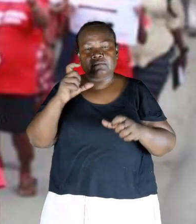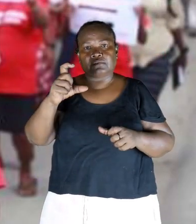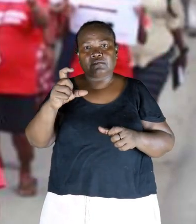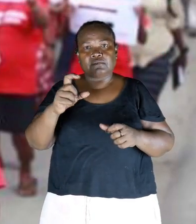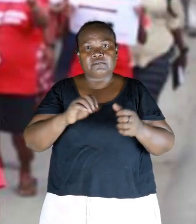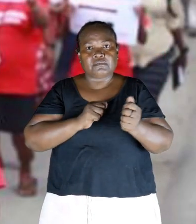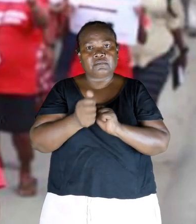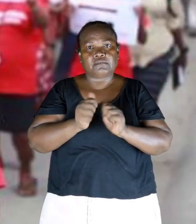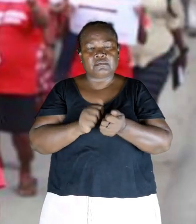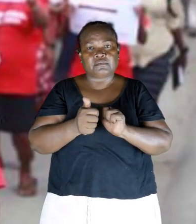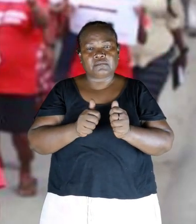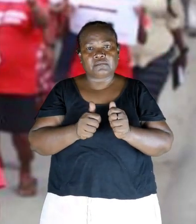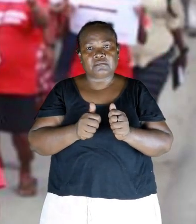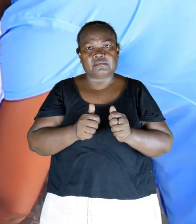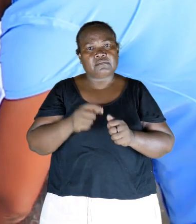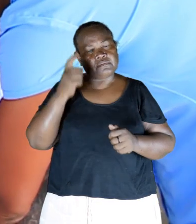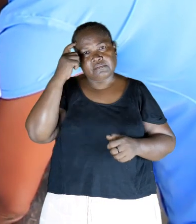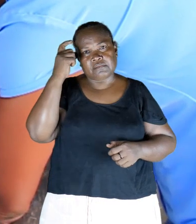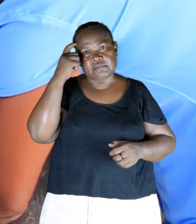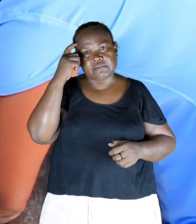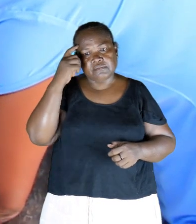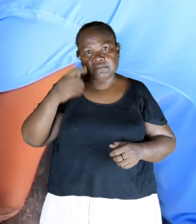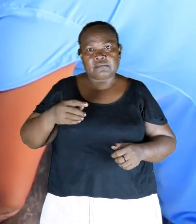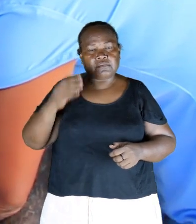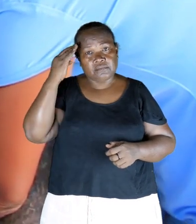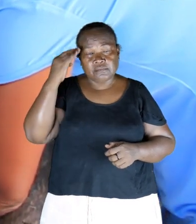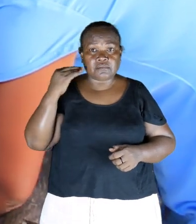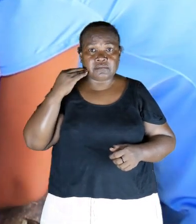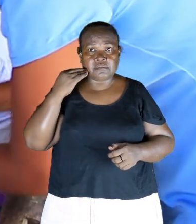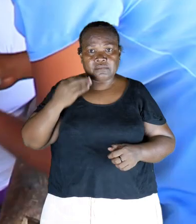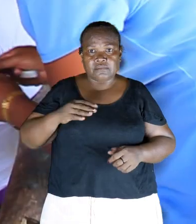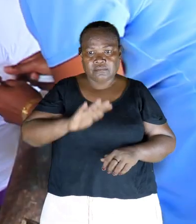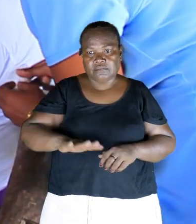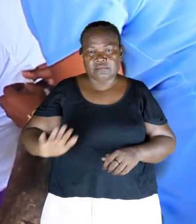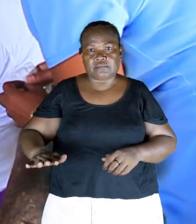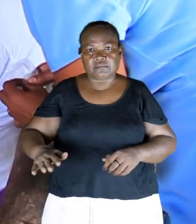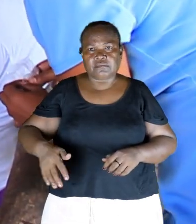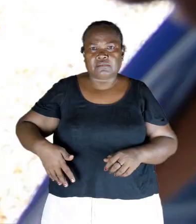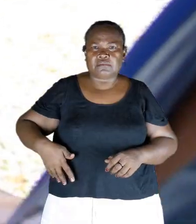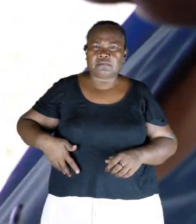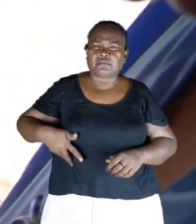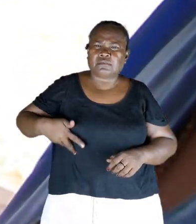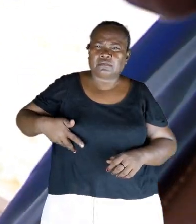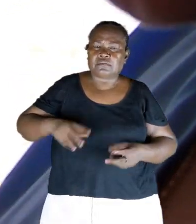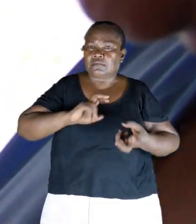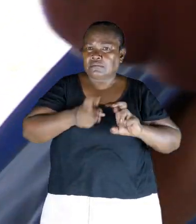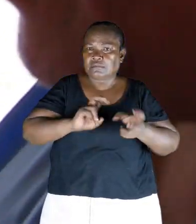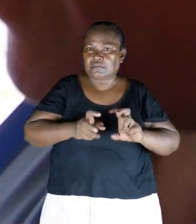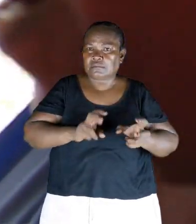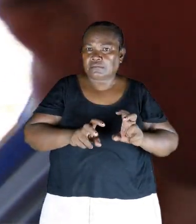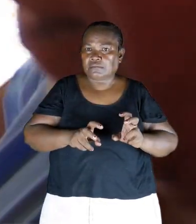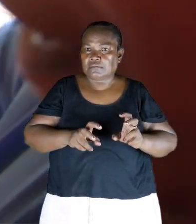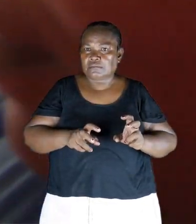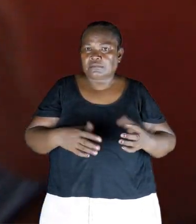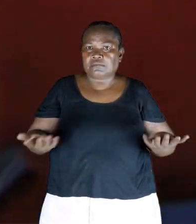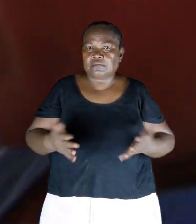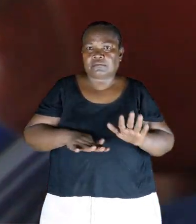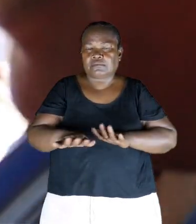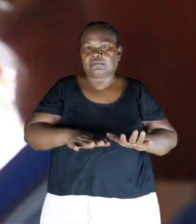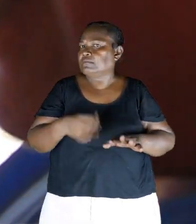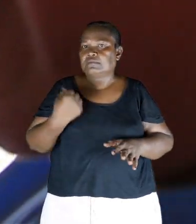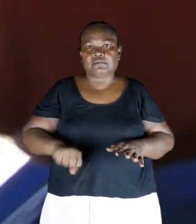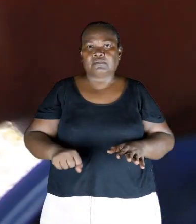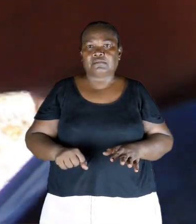these corruption practices, yeah. I think women and children now suffer most because services have not happened as you